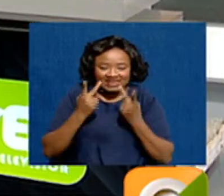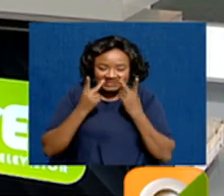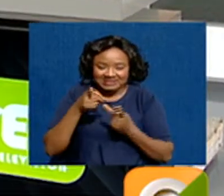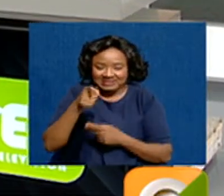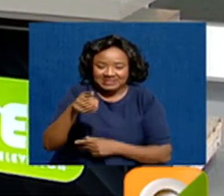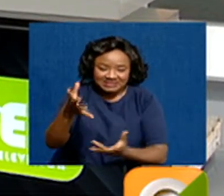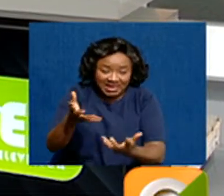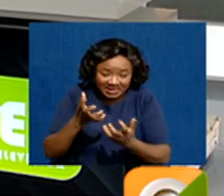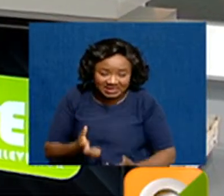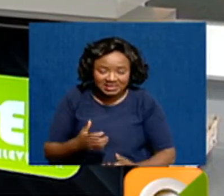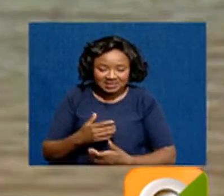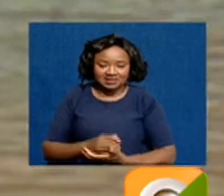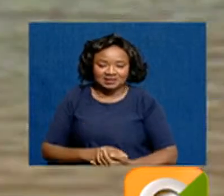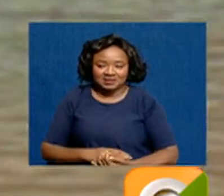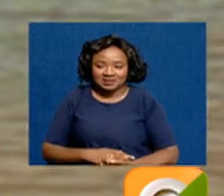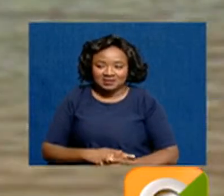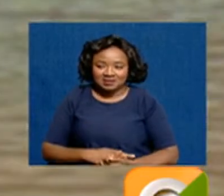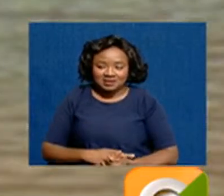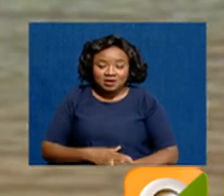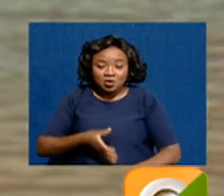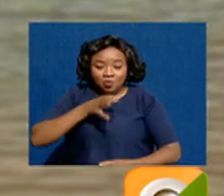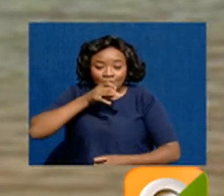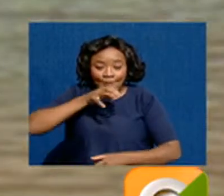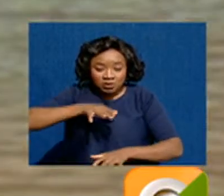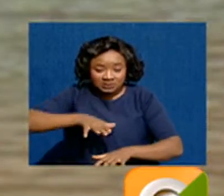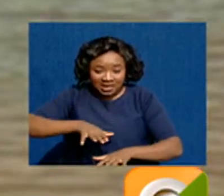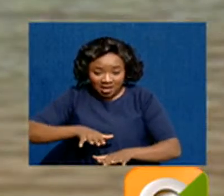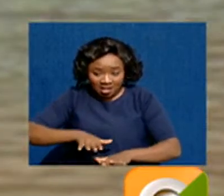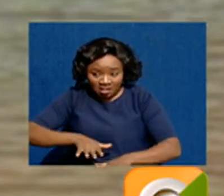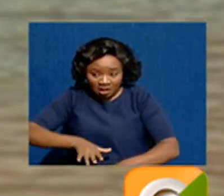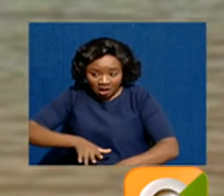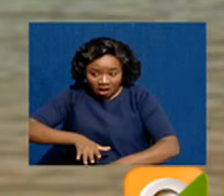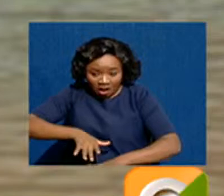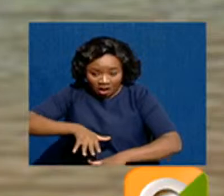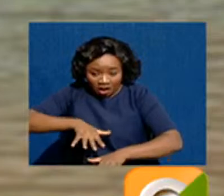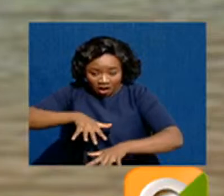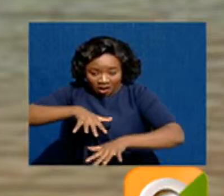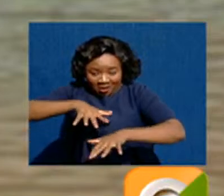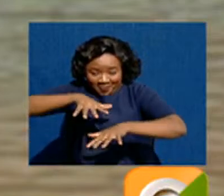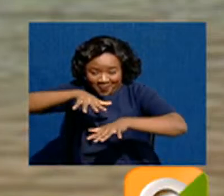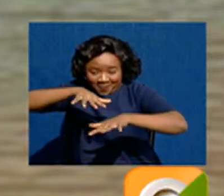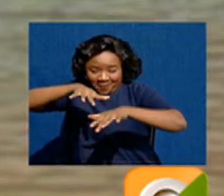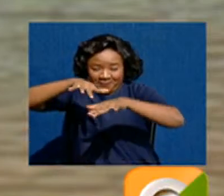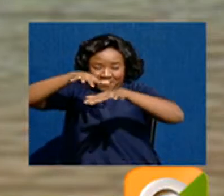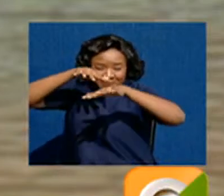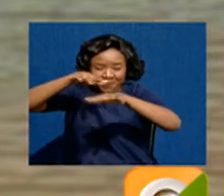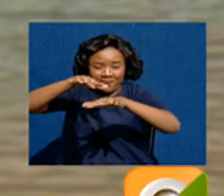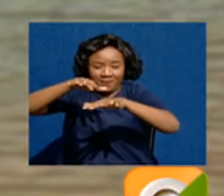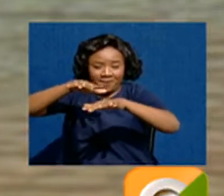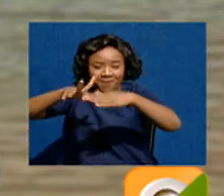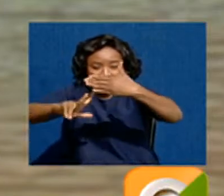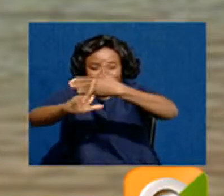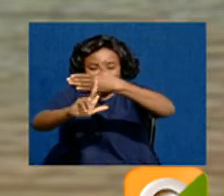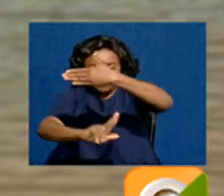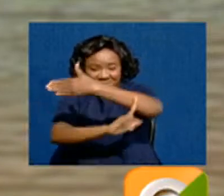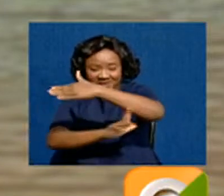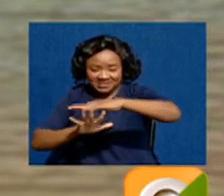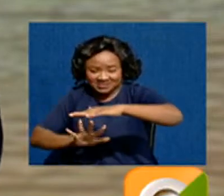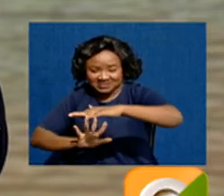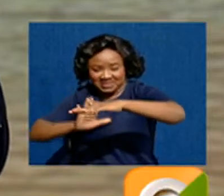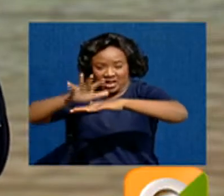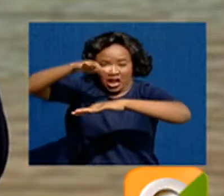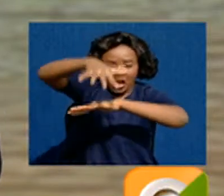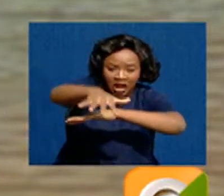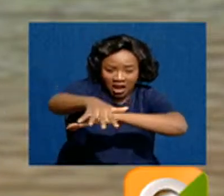lake. The sheer amount, the volume of water that is there would have engulfed the entire this